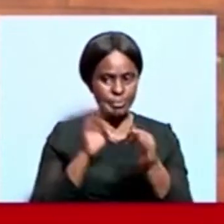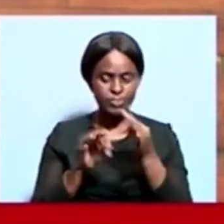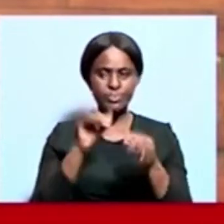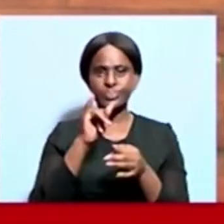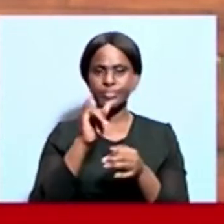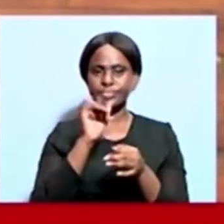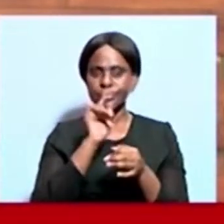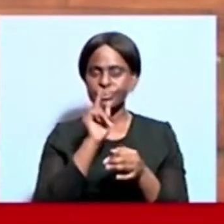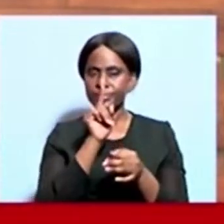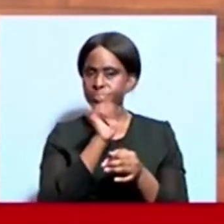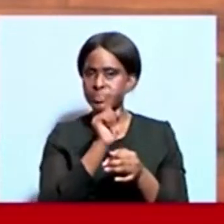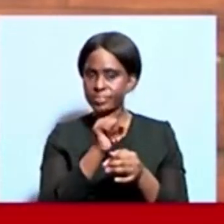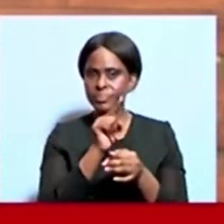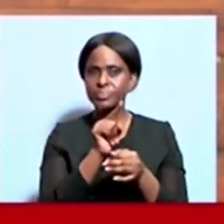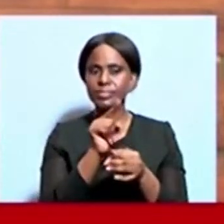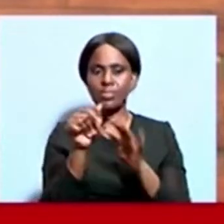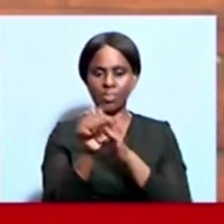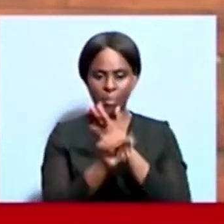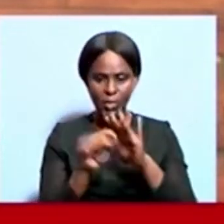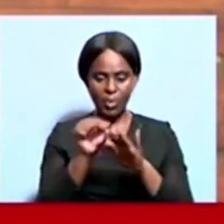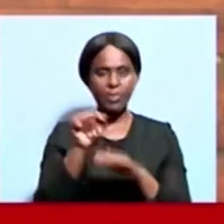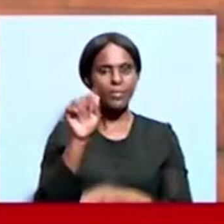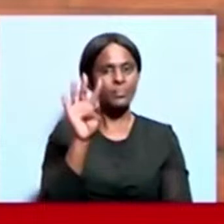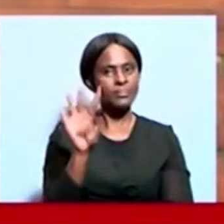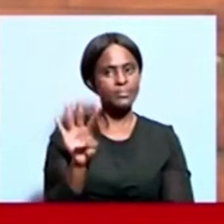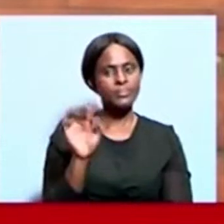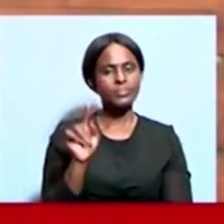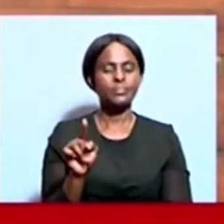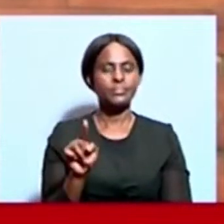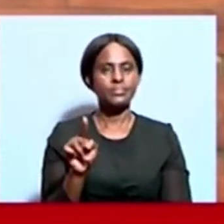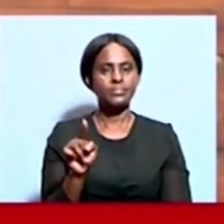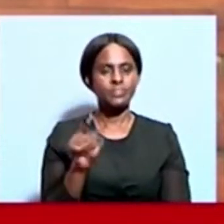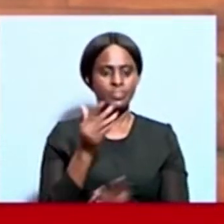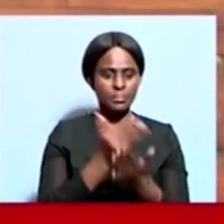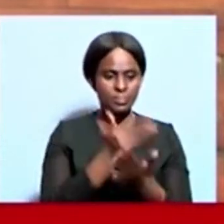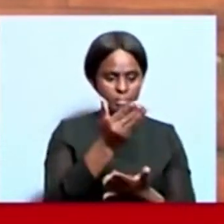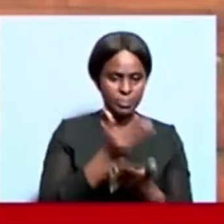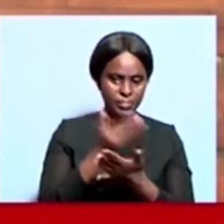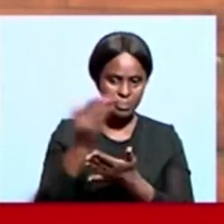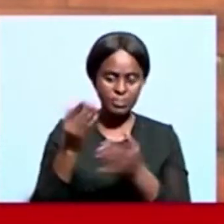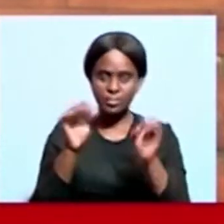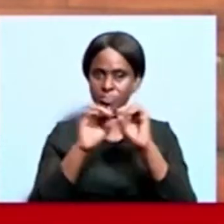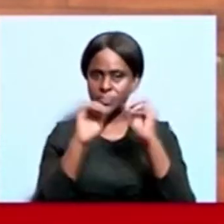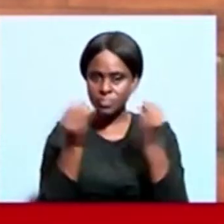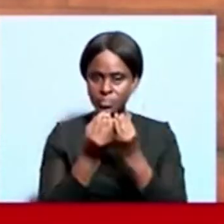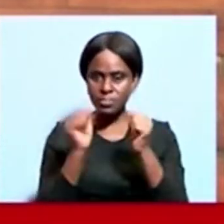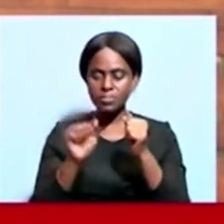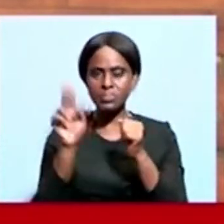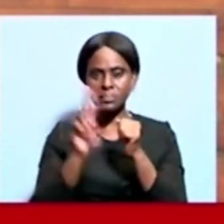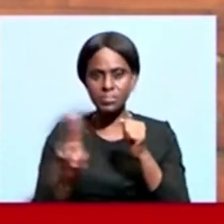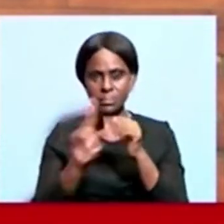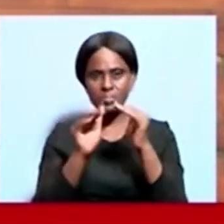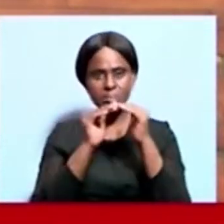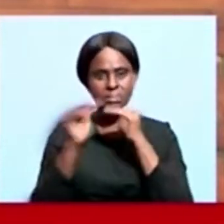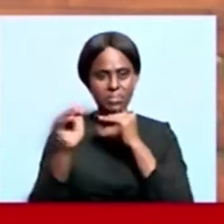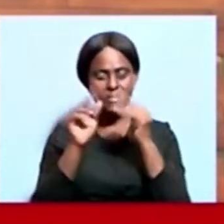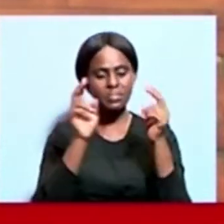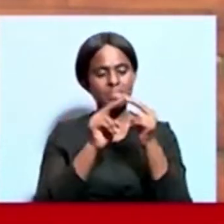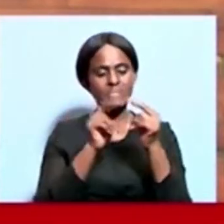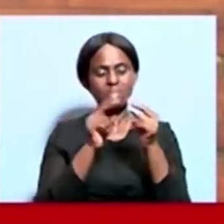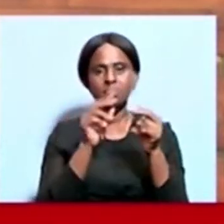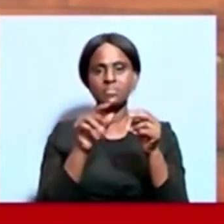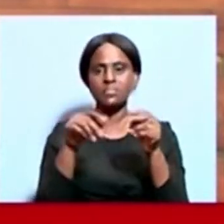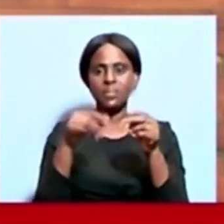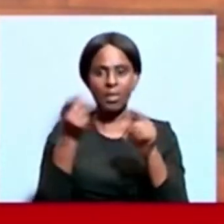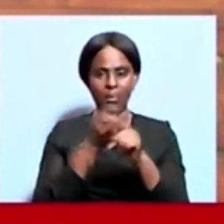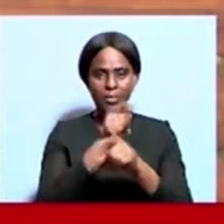despite sub-regulation 4, a procuring entity may use a standard contract issued by